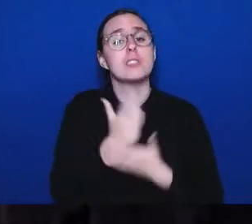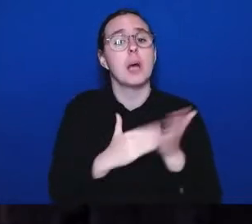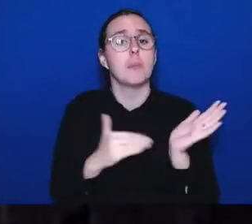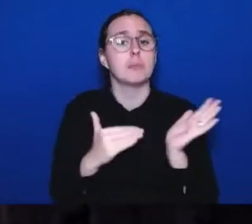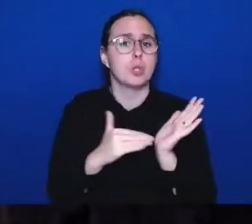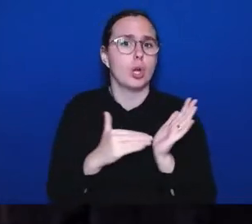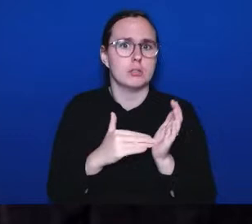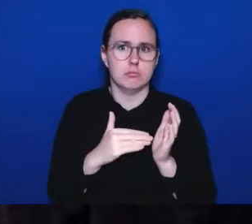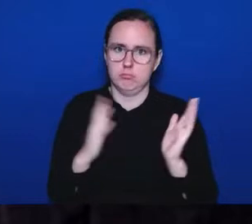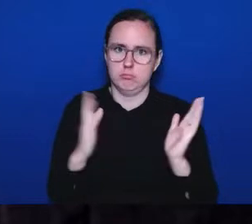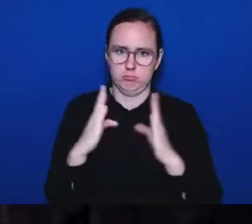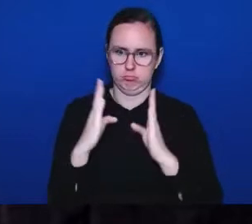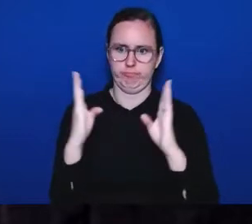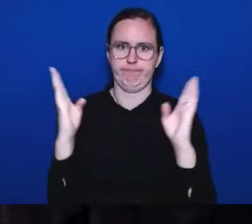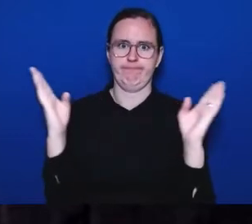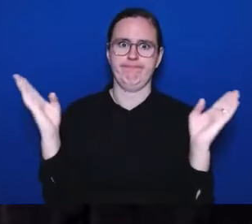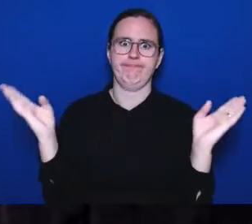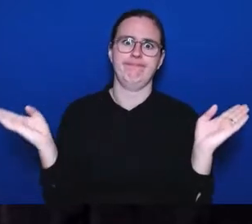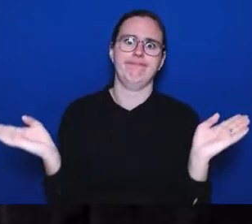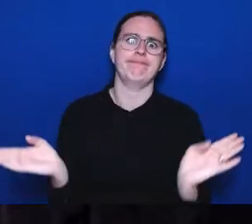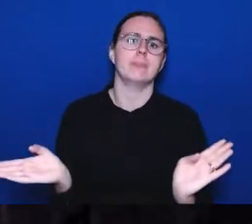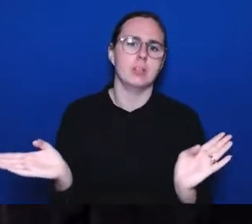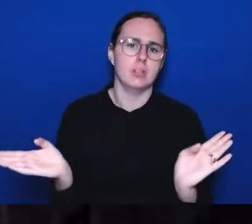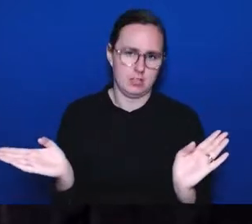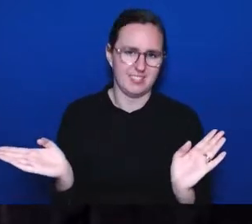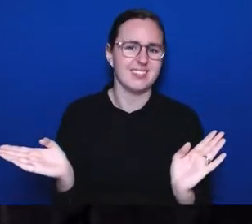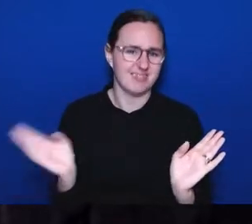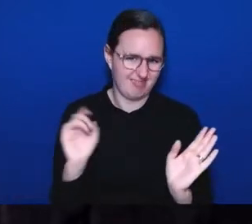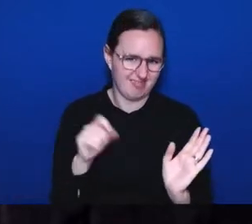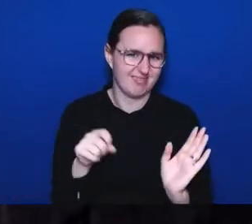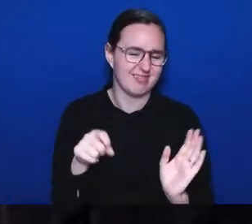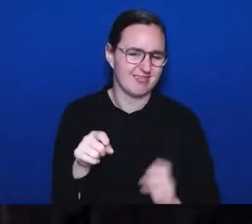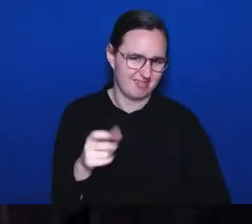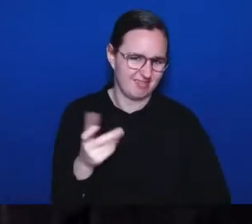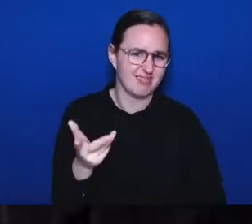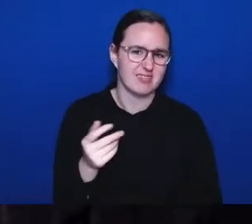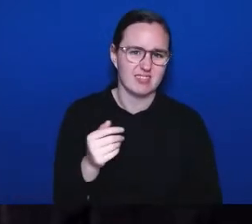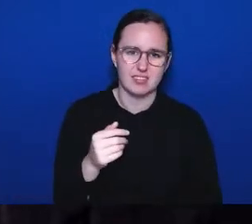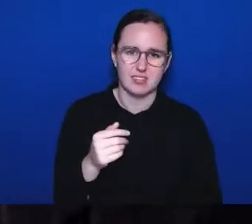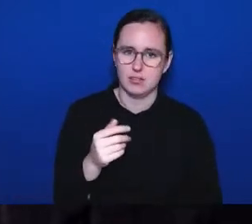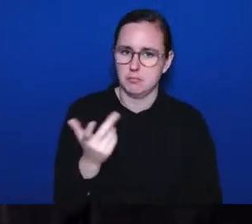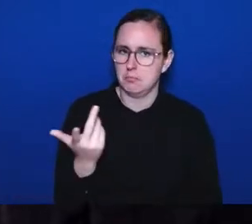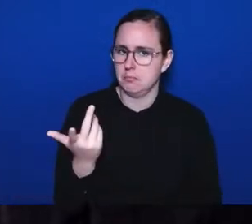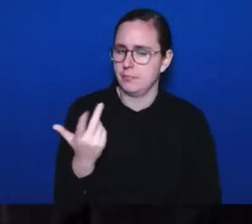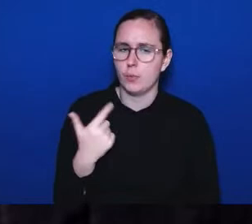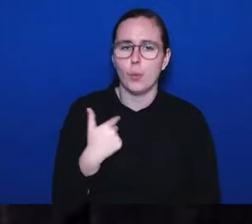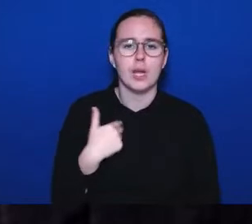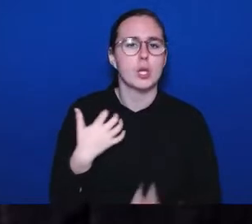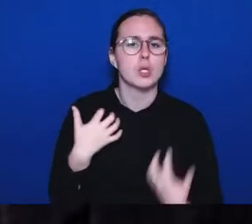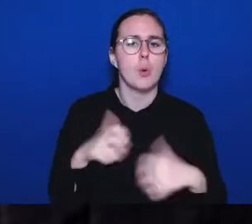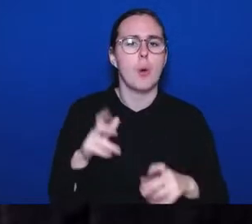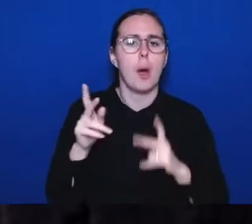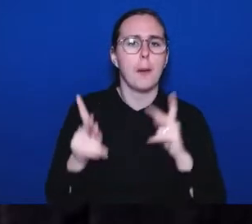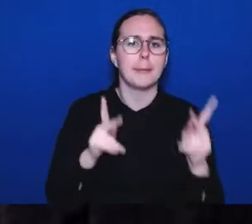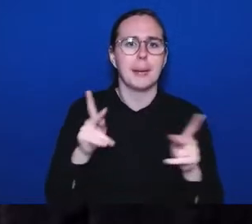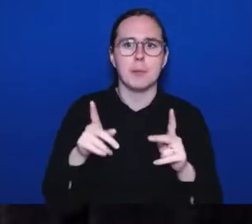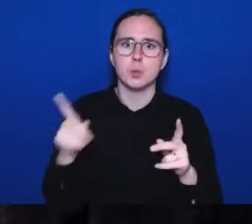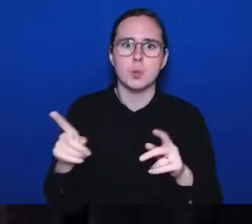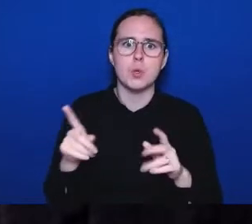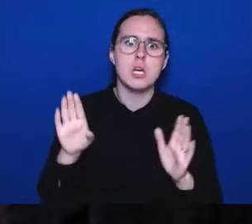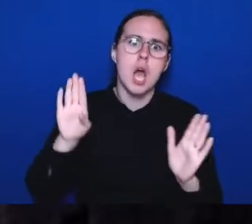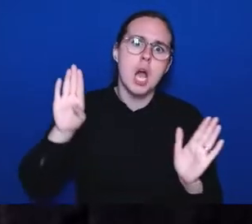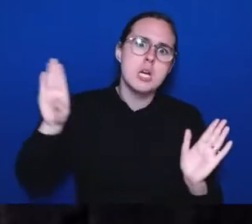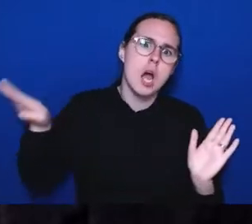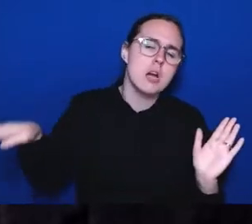That group of doctors will also be supported by them. So we don't want a situation where someone is committed to doing that for their patients and is restricted in some